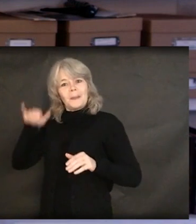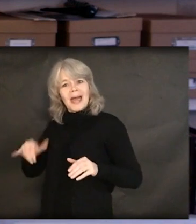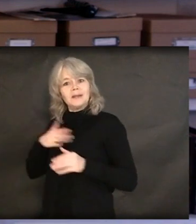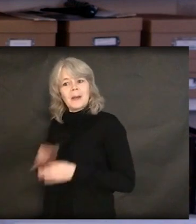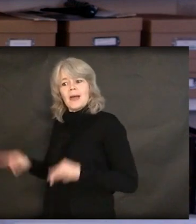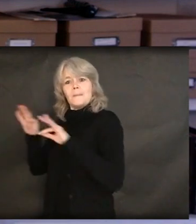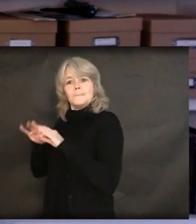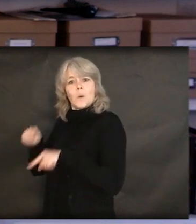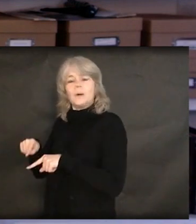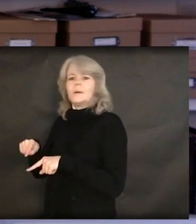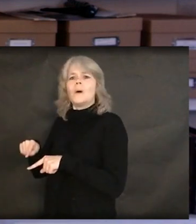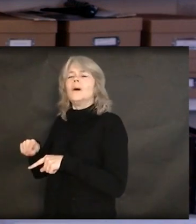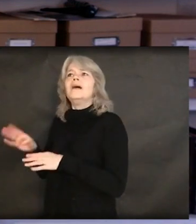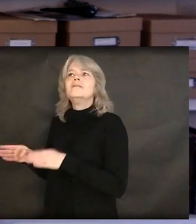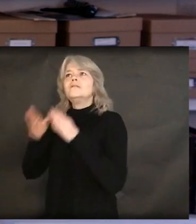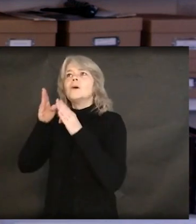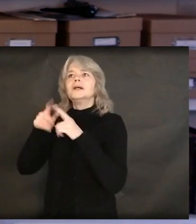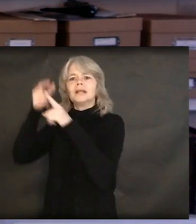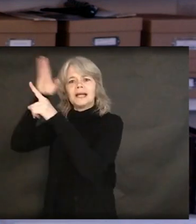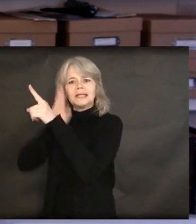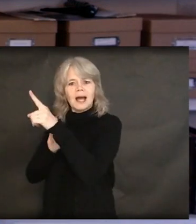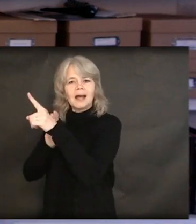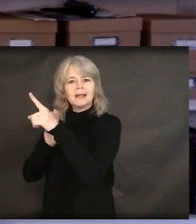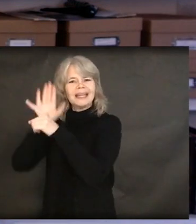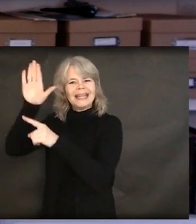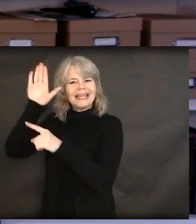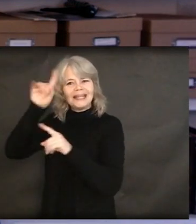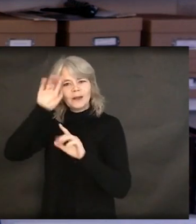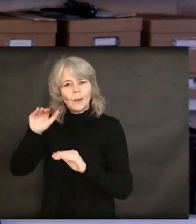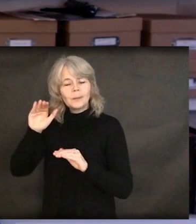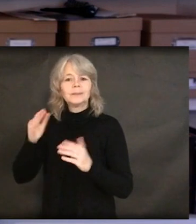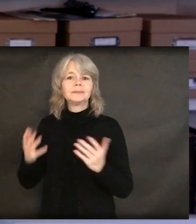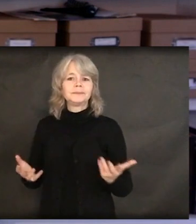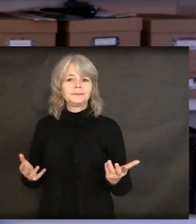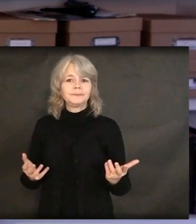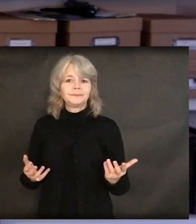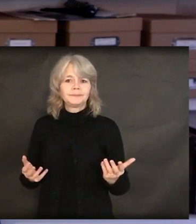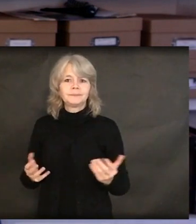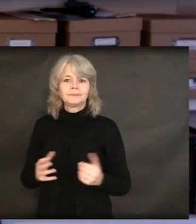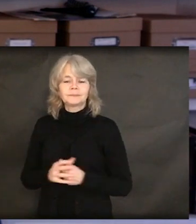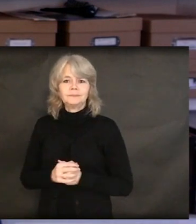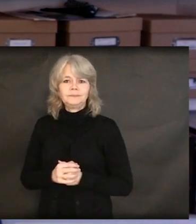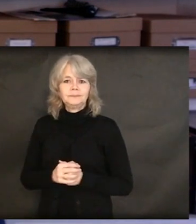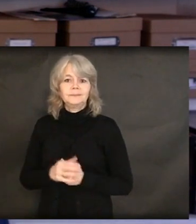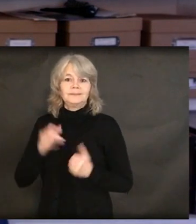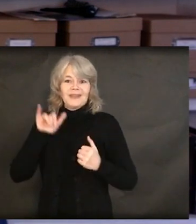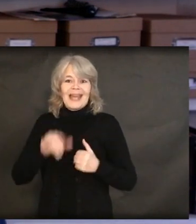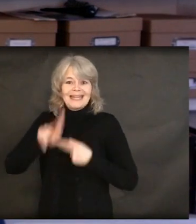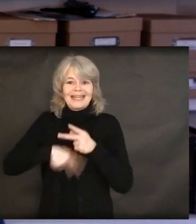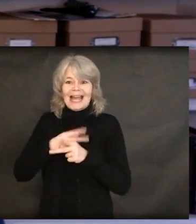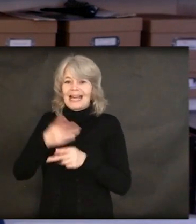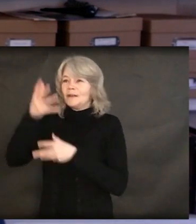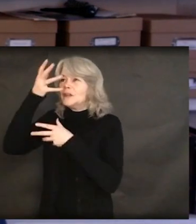central, to discover the heartbeat of God's hopes. And let's be frank, such